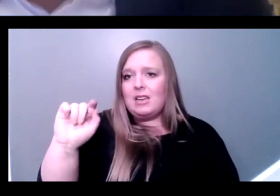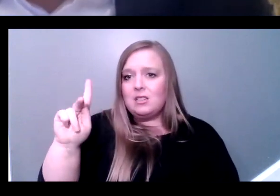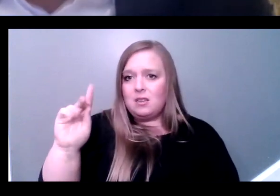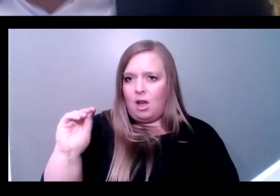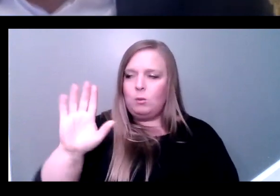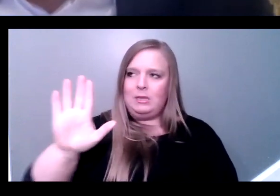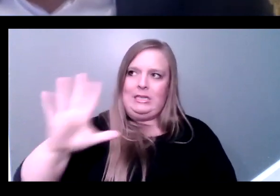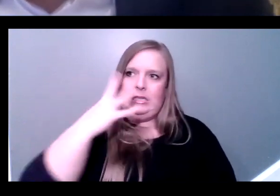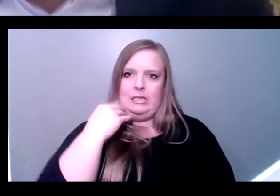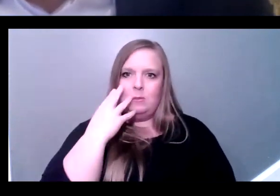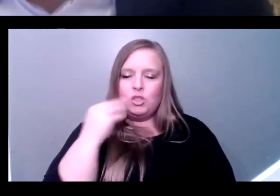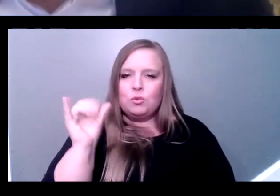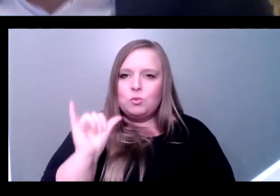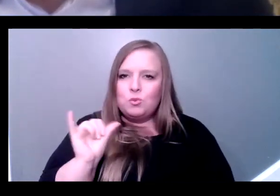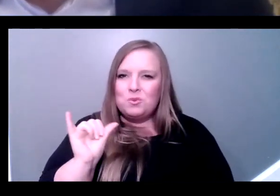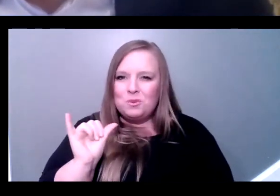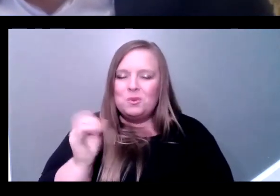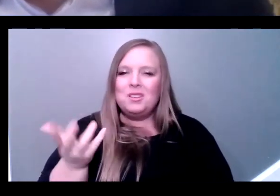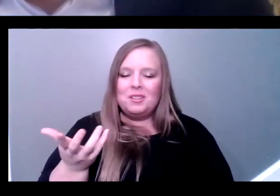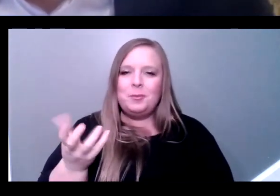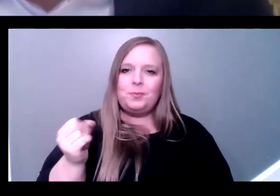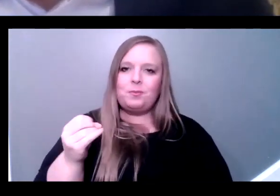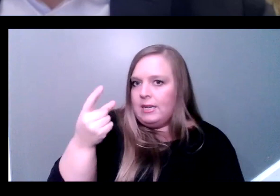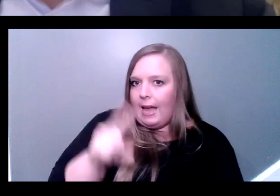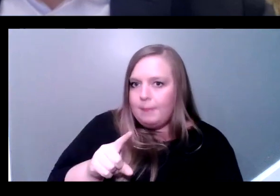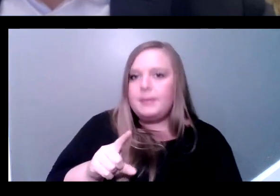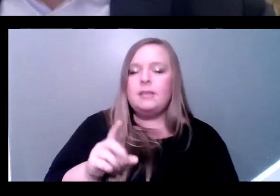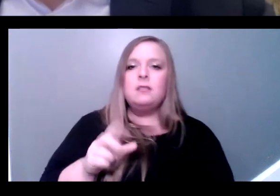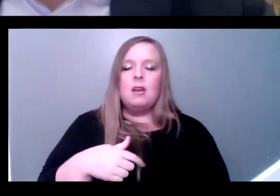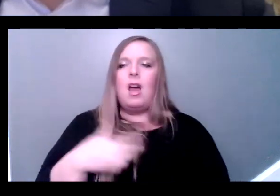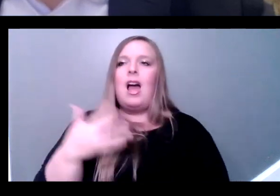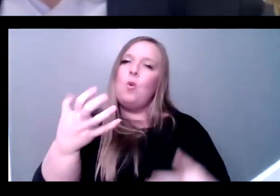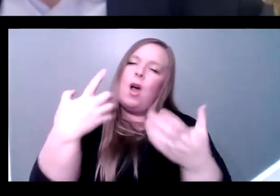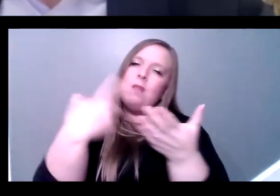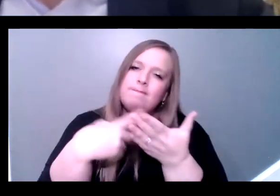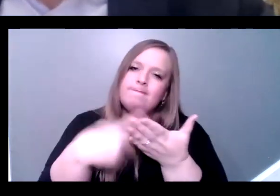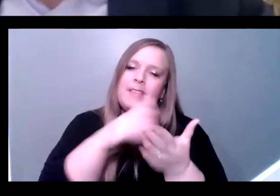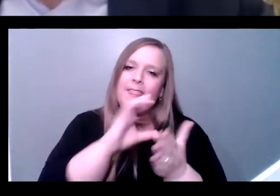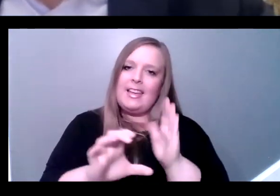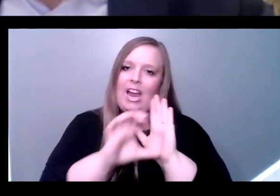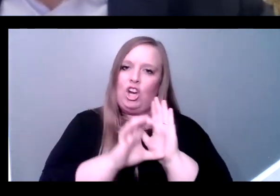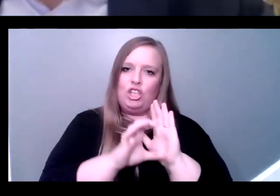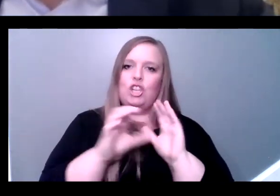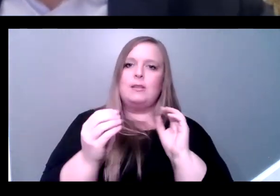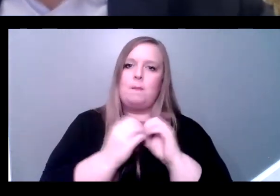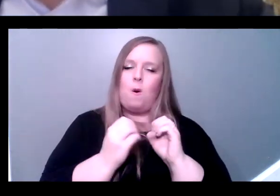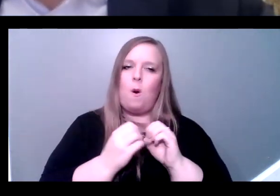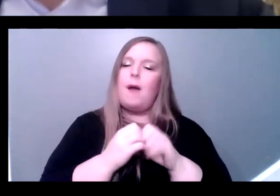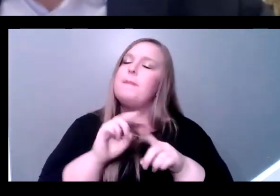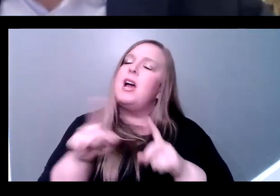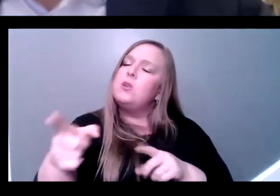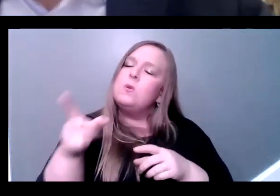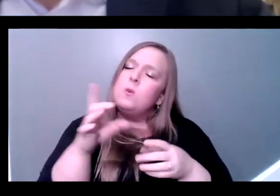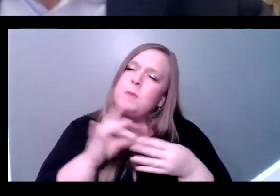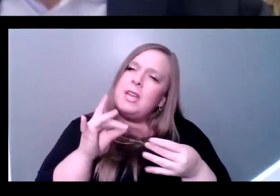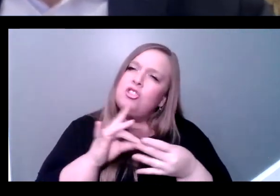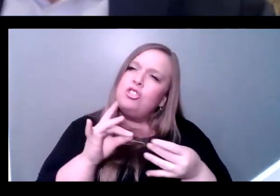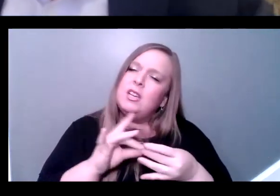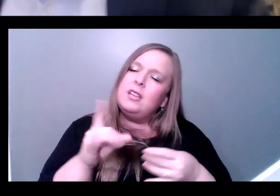Center, which is kind of like a Holocaust museum in Srebrenica. But in RS, there are none of those. There are statues and there are murals